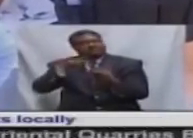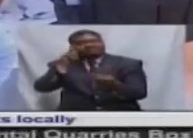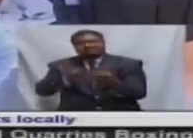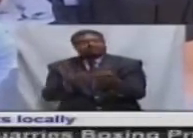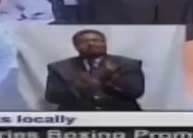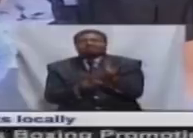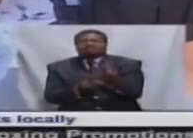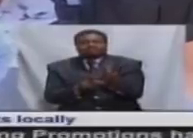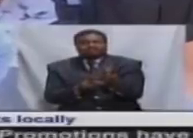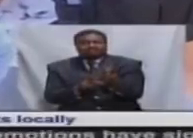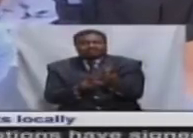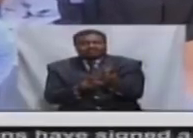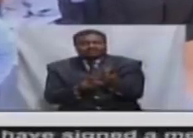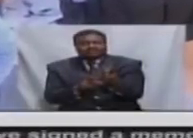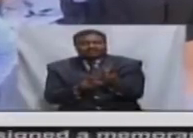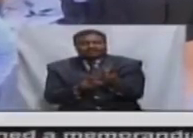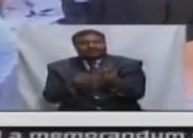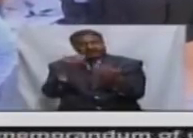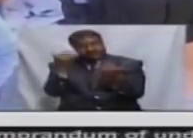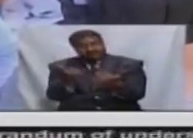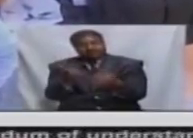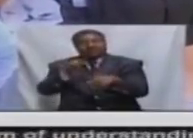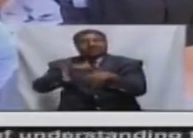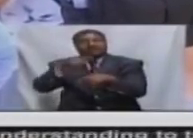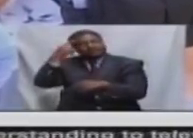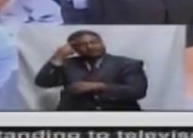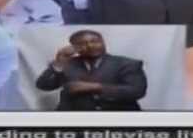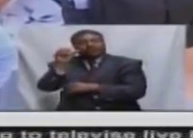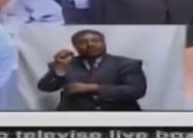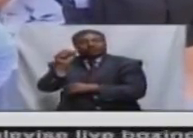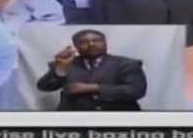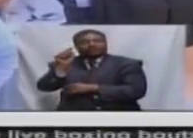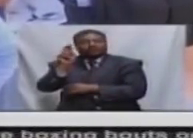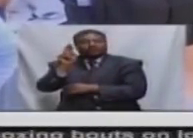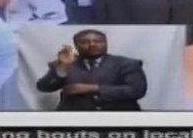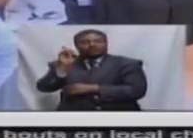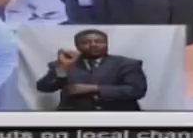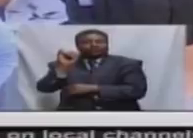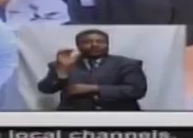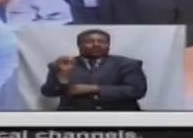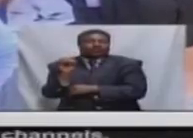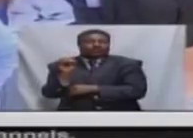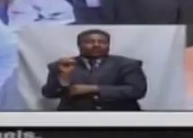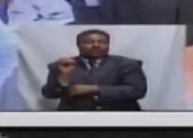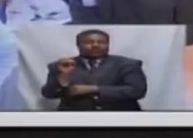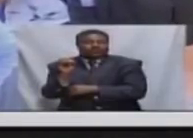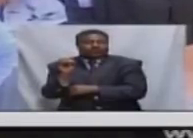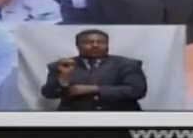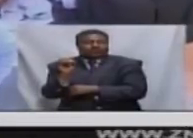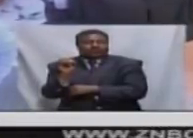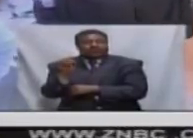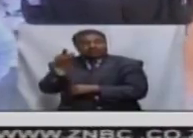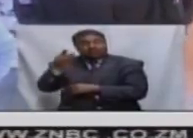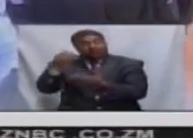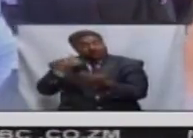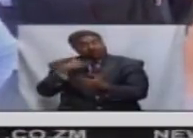been conducting trainings to different African countries to support development and enhancement of regulatory frameworks on